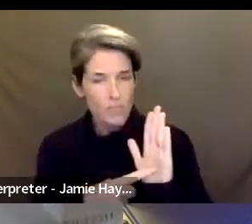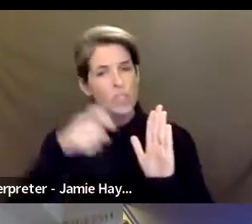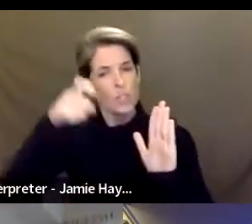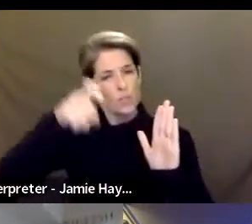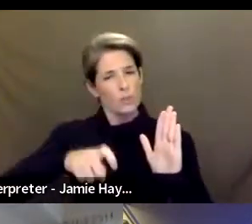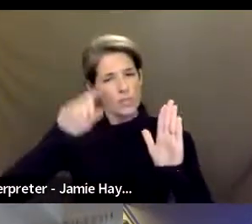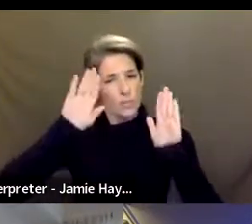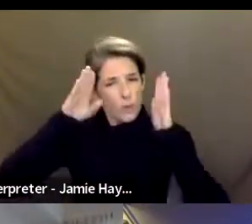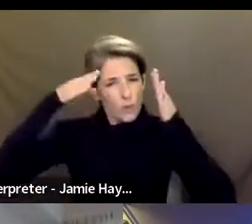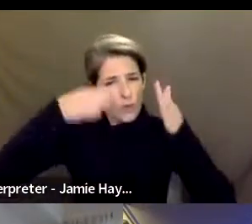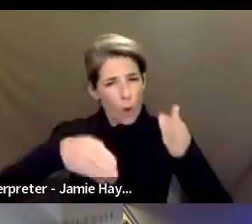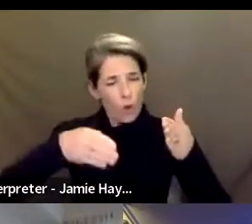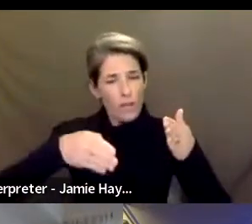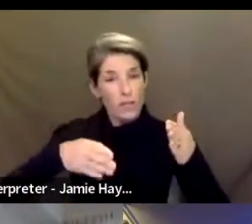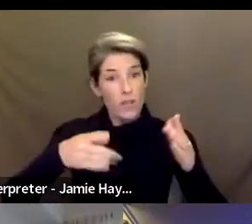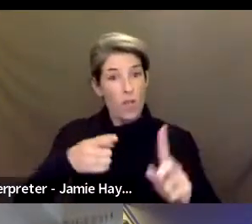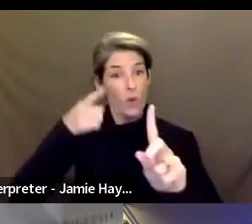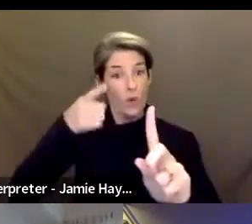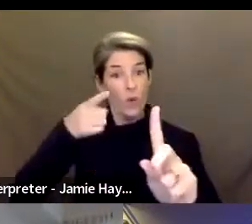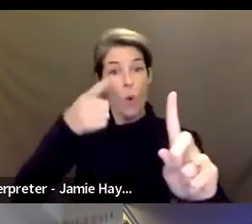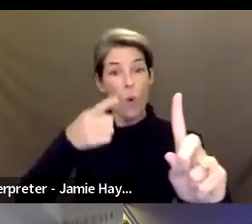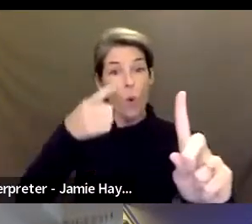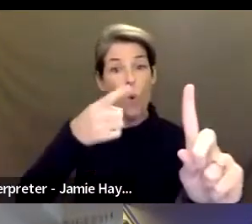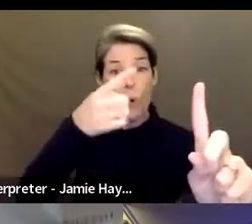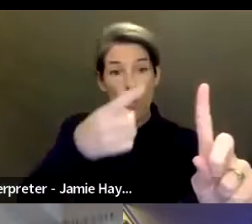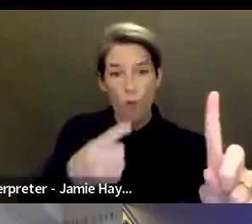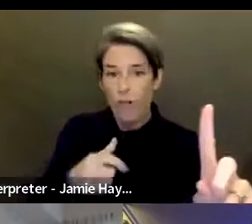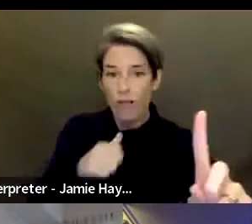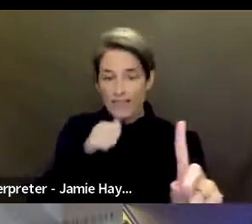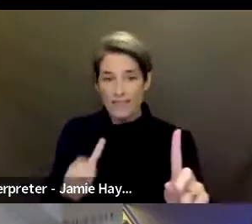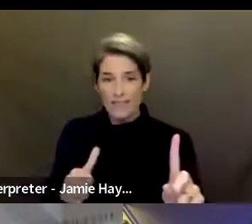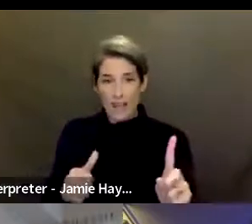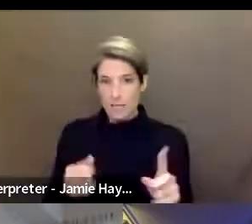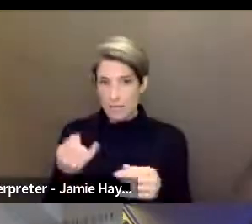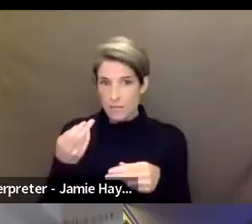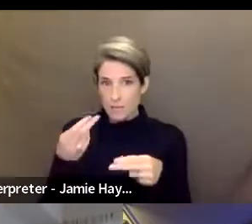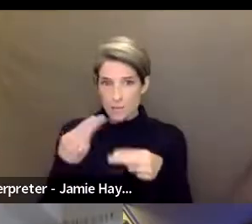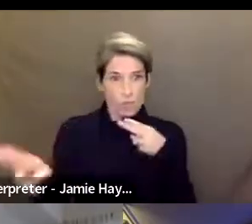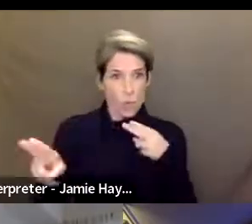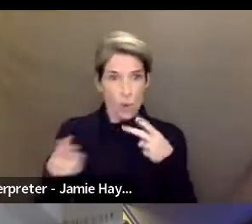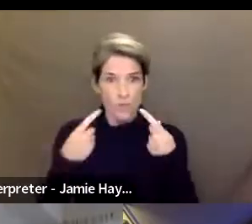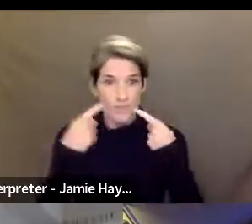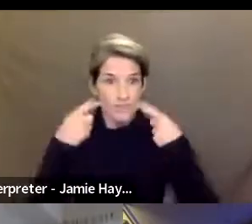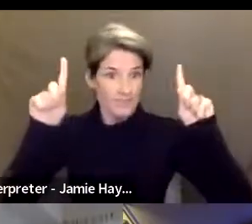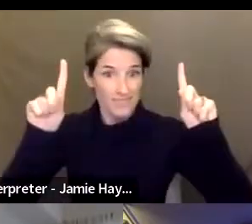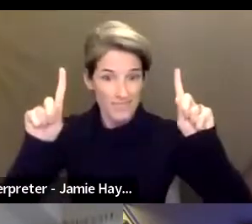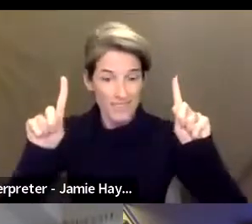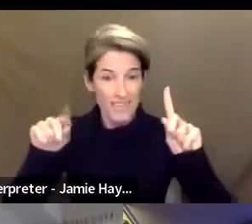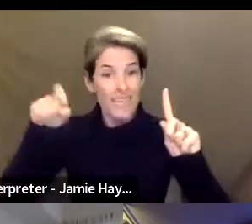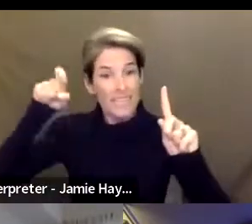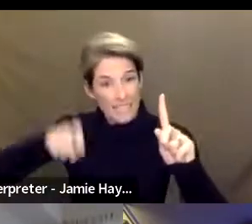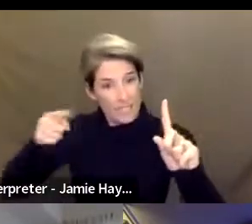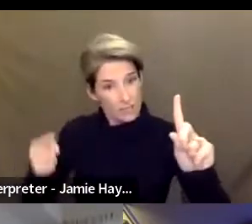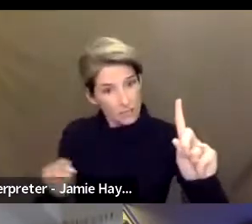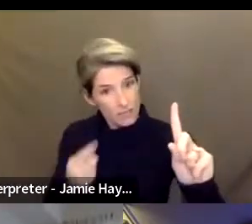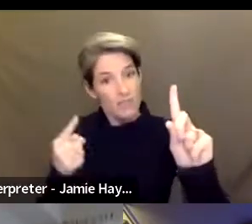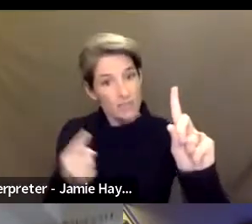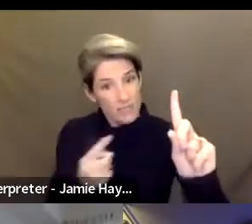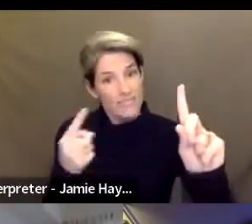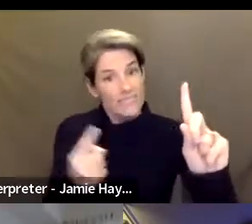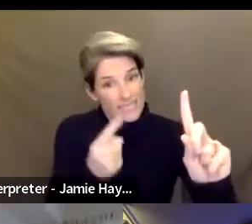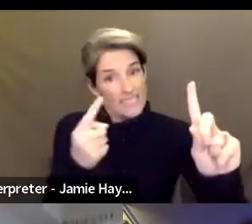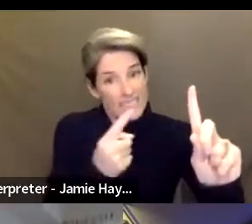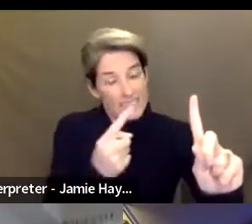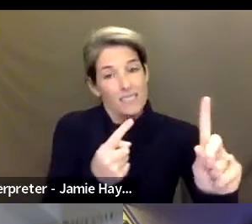game. And it's not going to happen overnight. And that's something that I'm struggling with, is like, just give